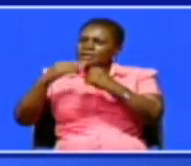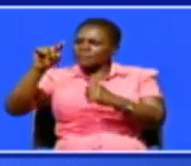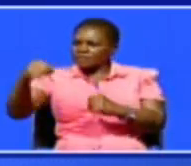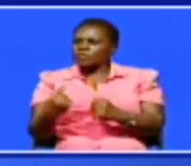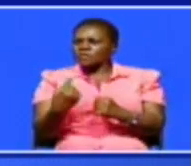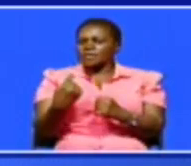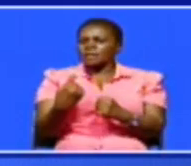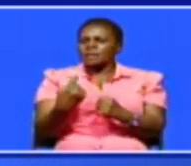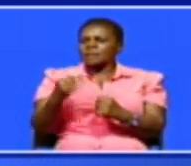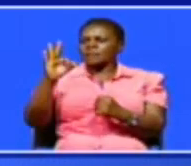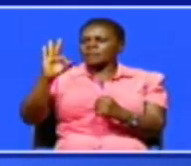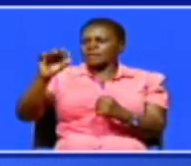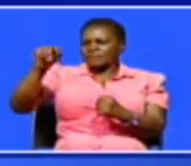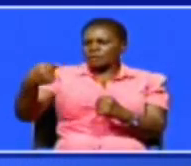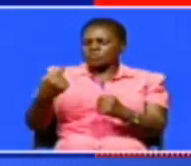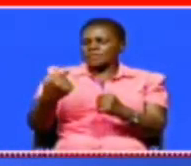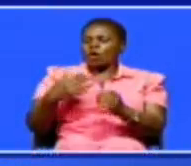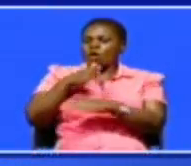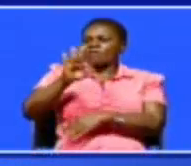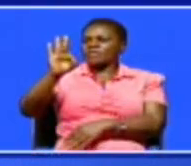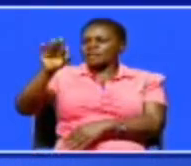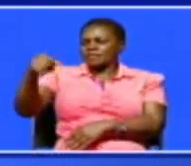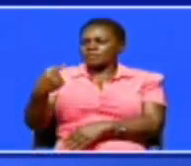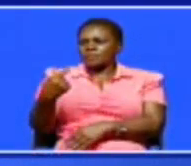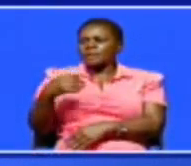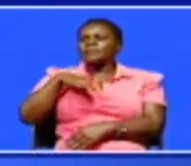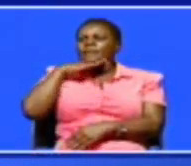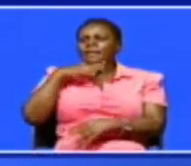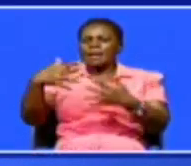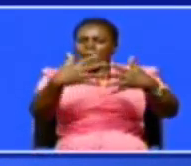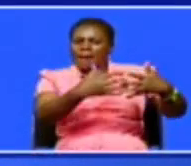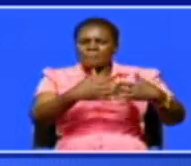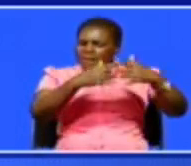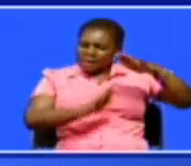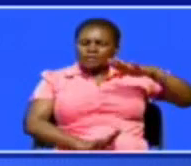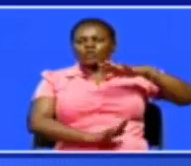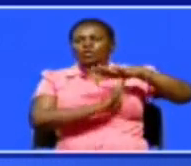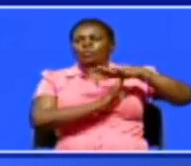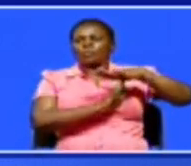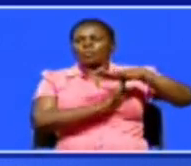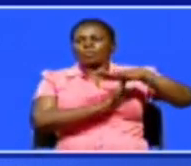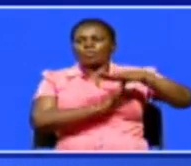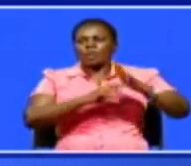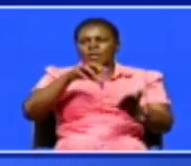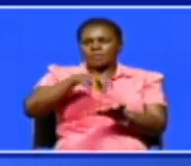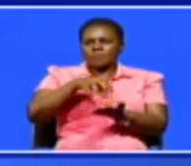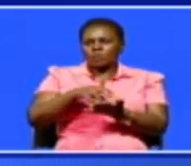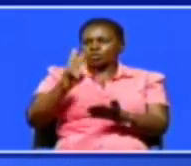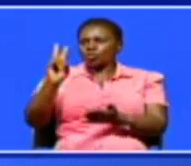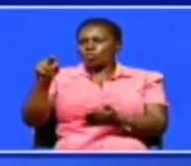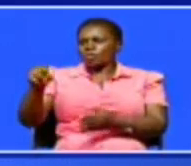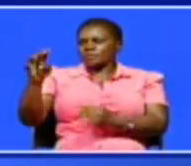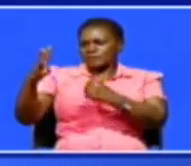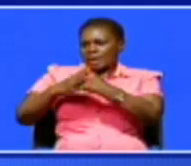cases and more than 3,000 deaths. The United States of America still leads on the global front, with cases topping 2.9